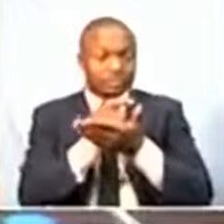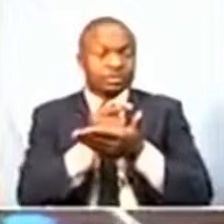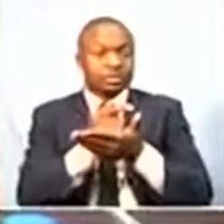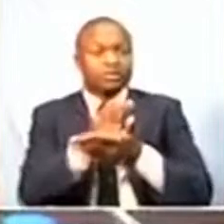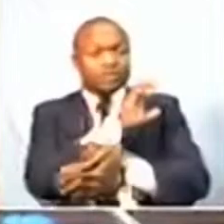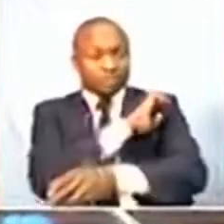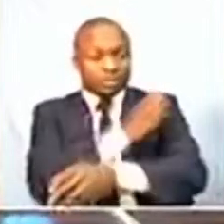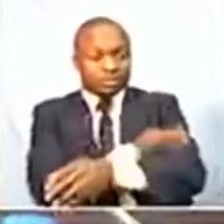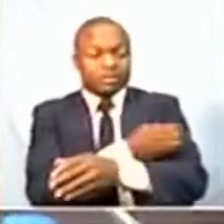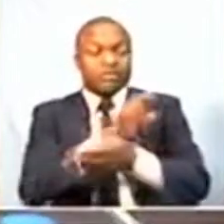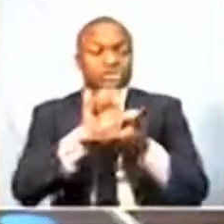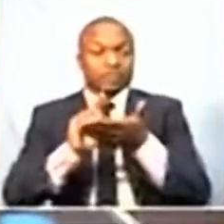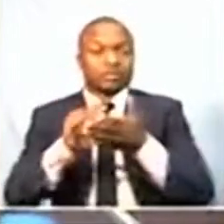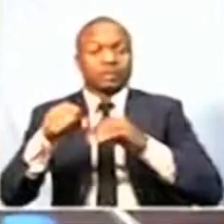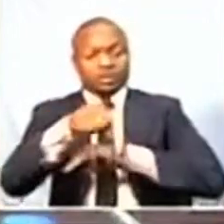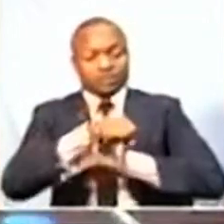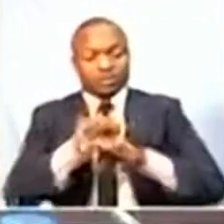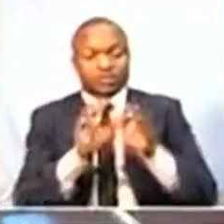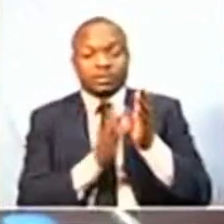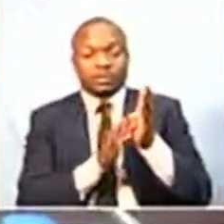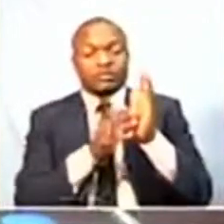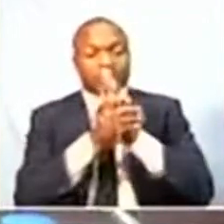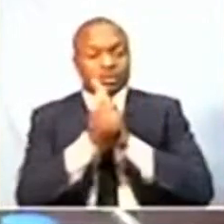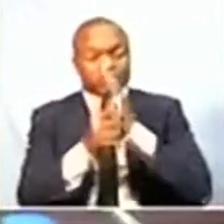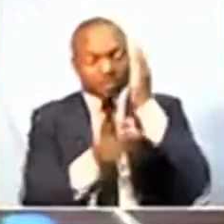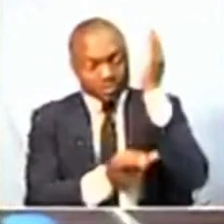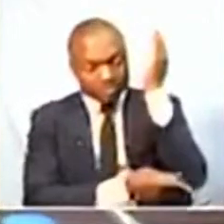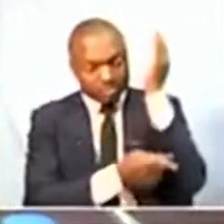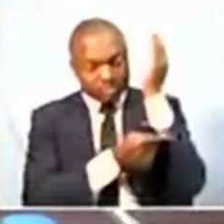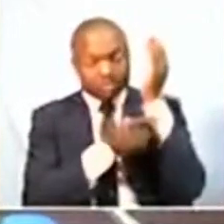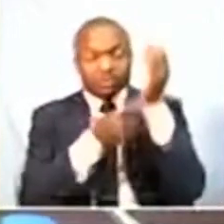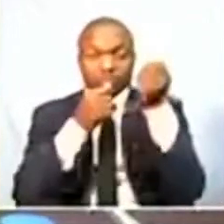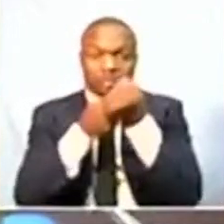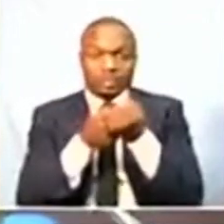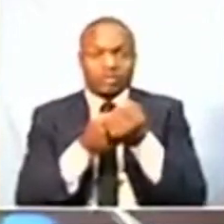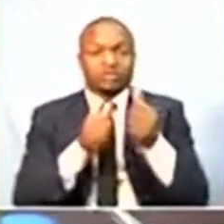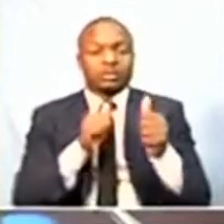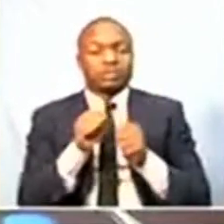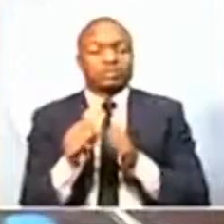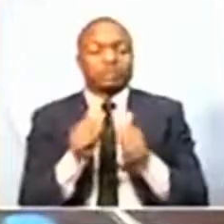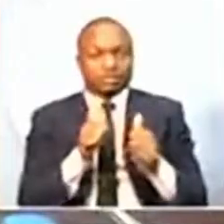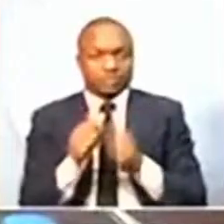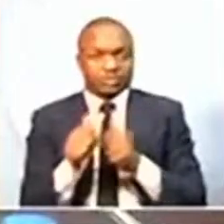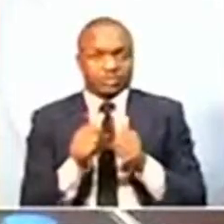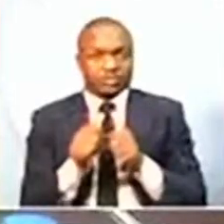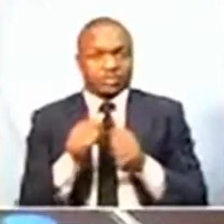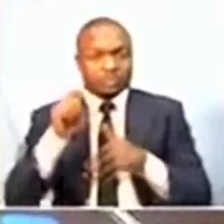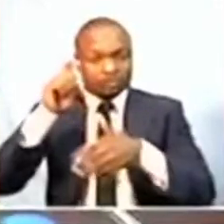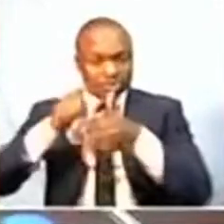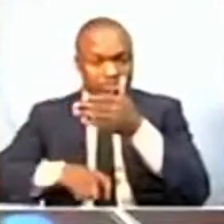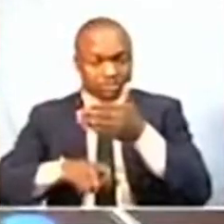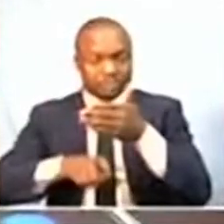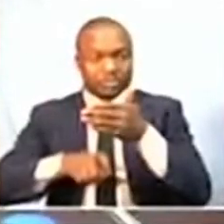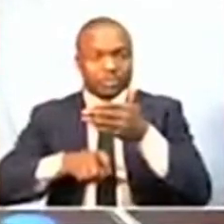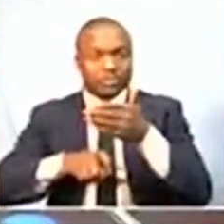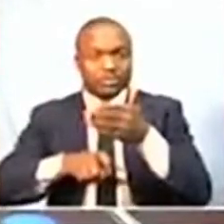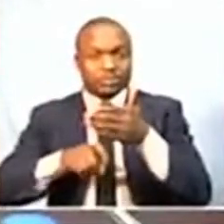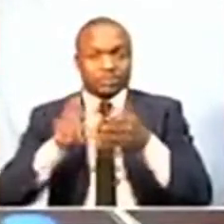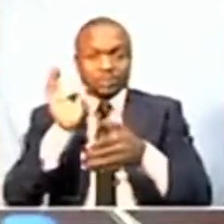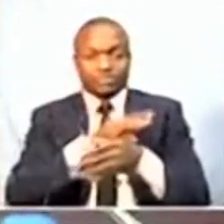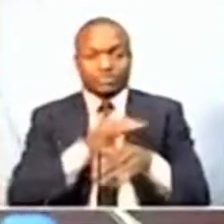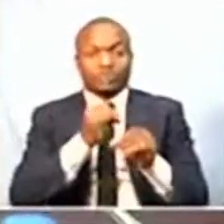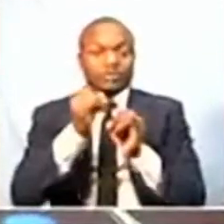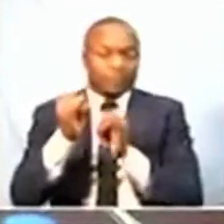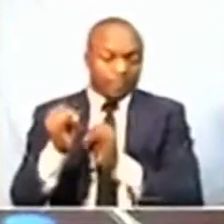empowerment loans, secondary boarding and skills development bursaries, and administrative costs which have since been